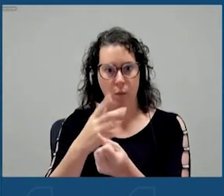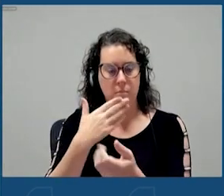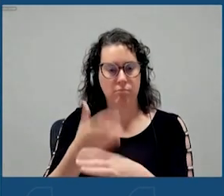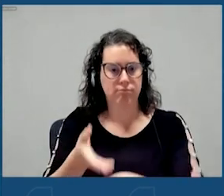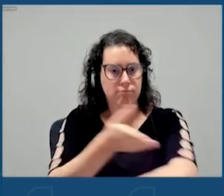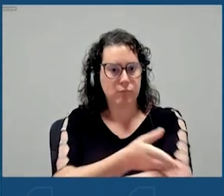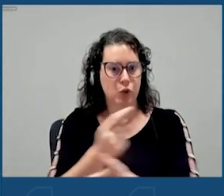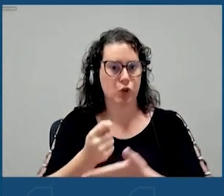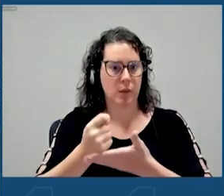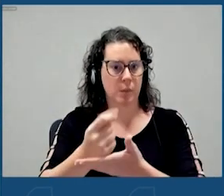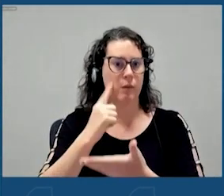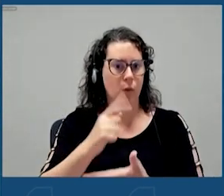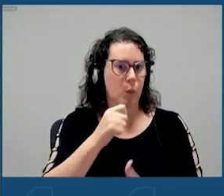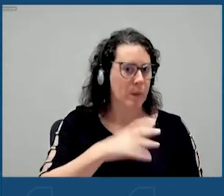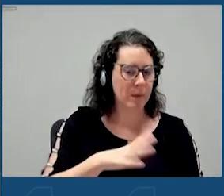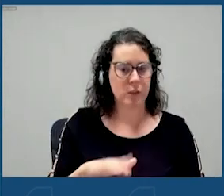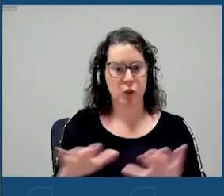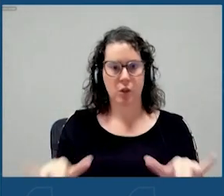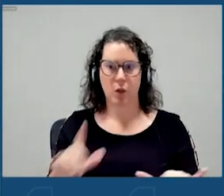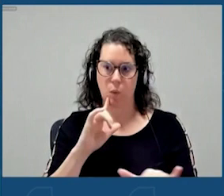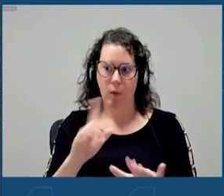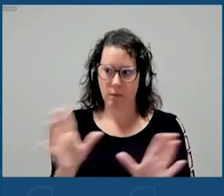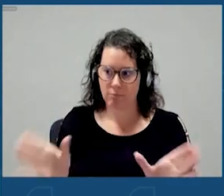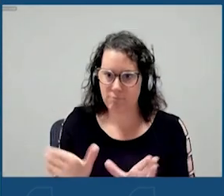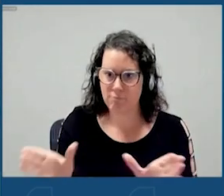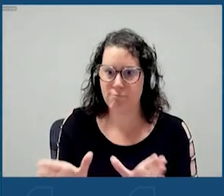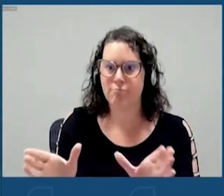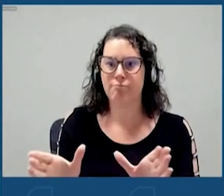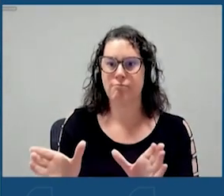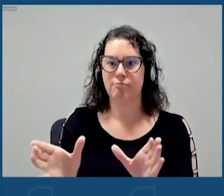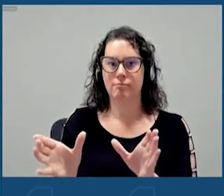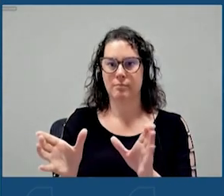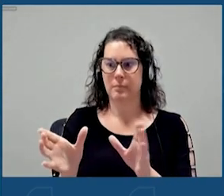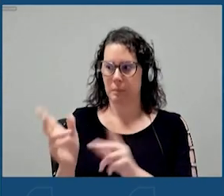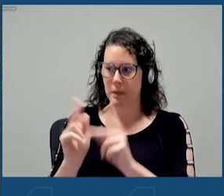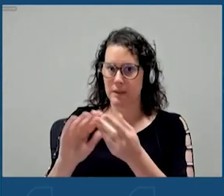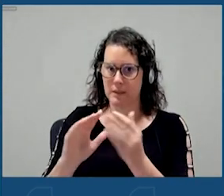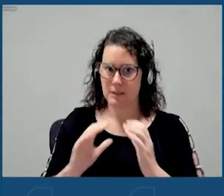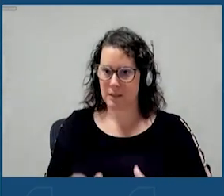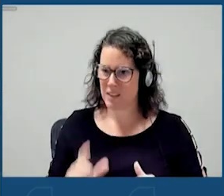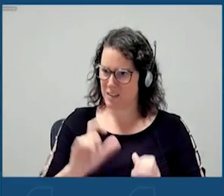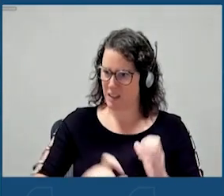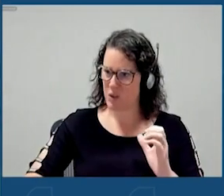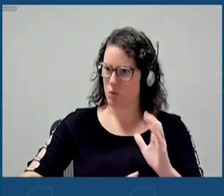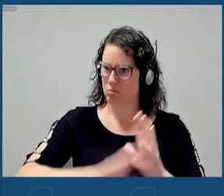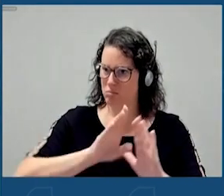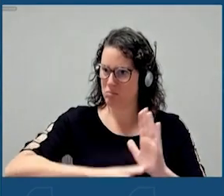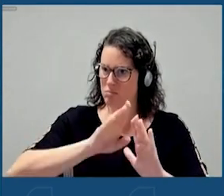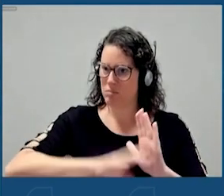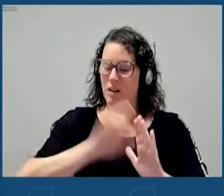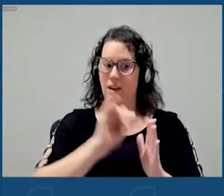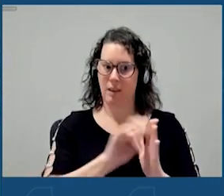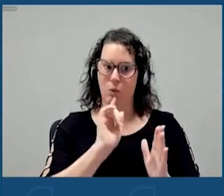to influence prominent Buffalonians at the time that this should be developed, and thus began the roots of Children's